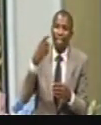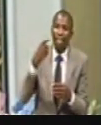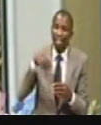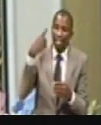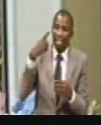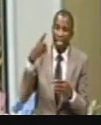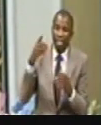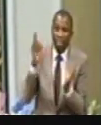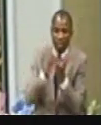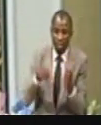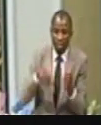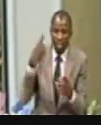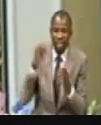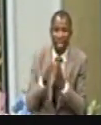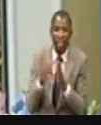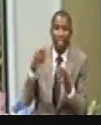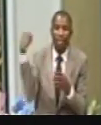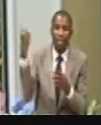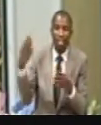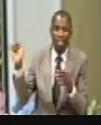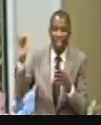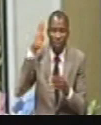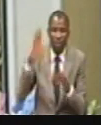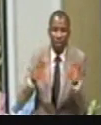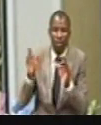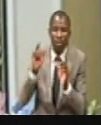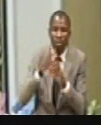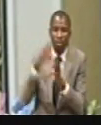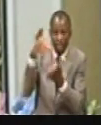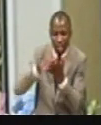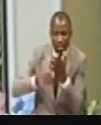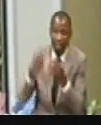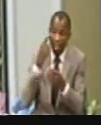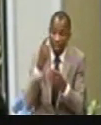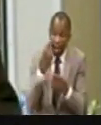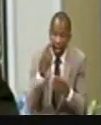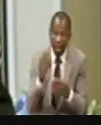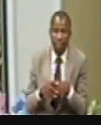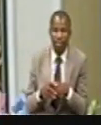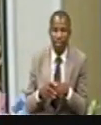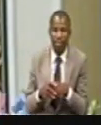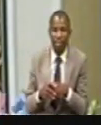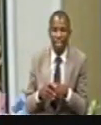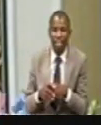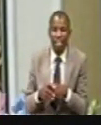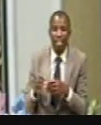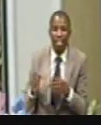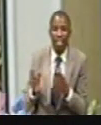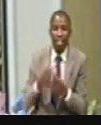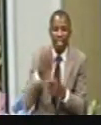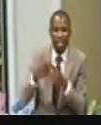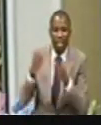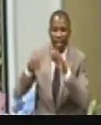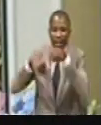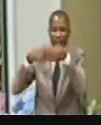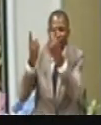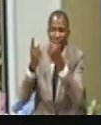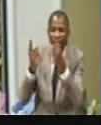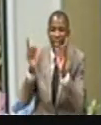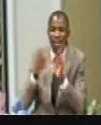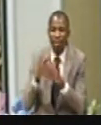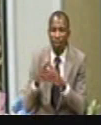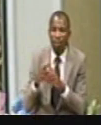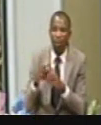is to remove my eye and put artificial. So I decided to go back. I looked for a pastor. Went to the state